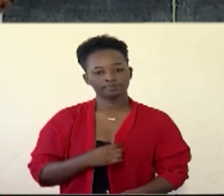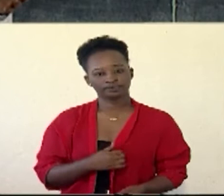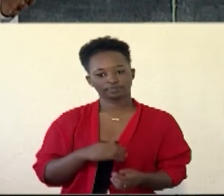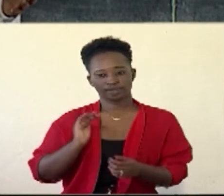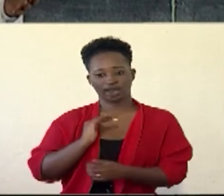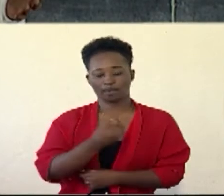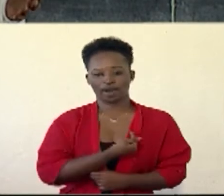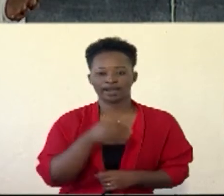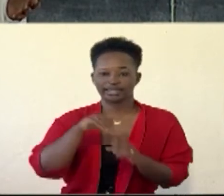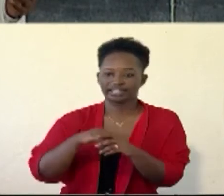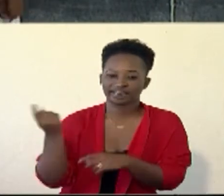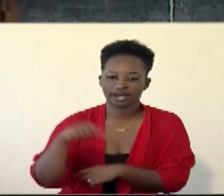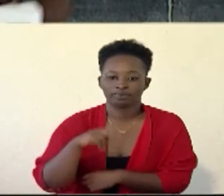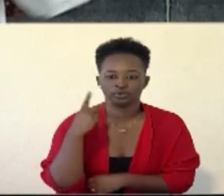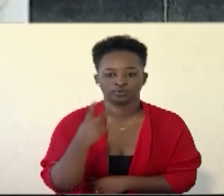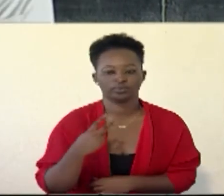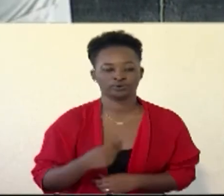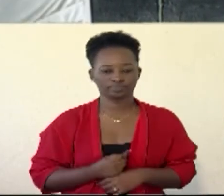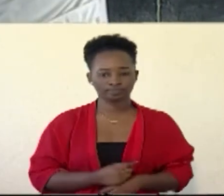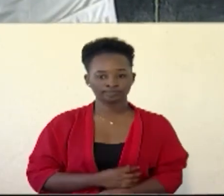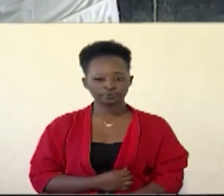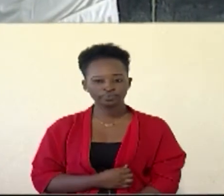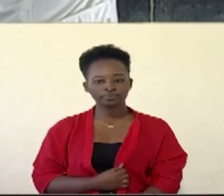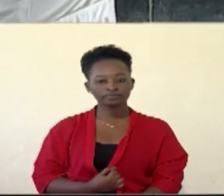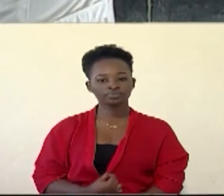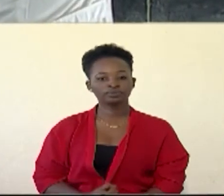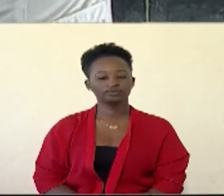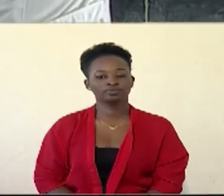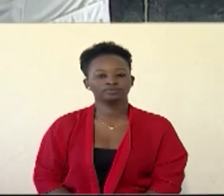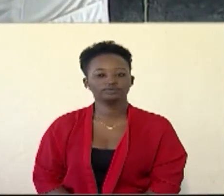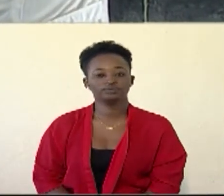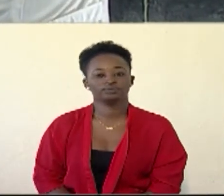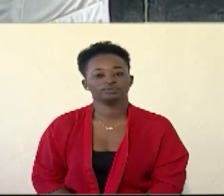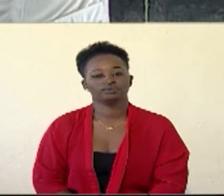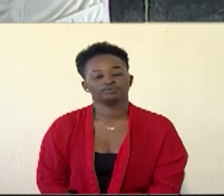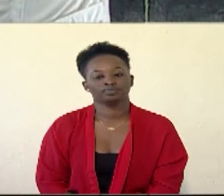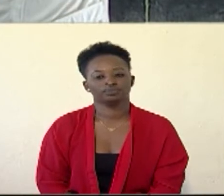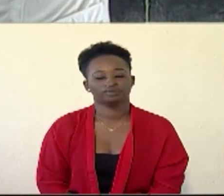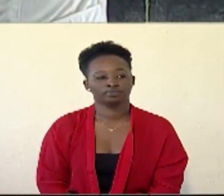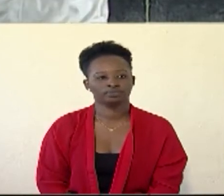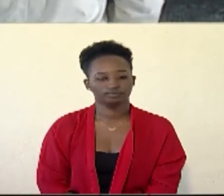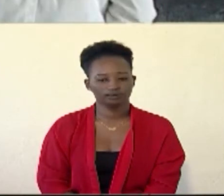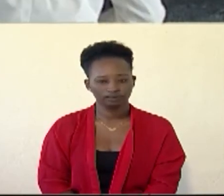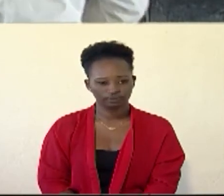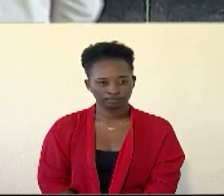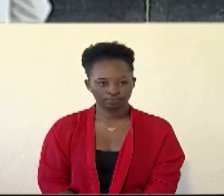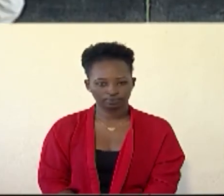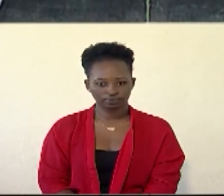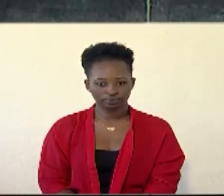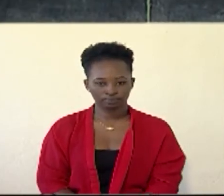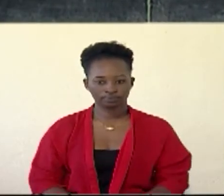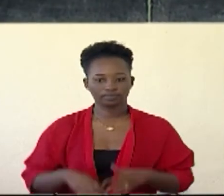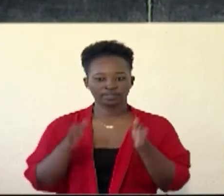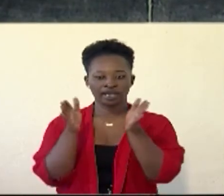see that. To 7,000 million. To 7,000 million.